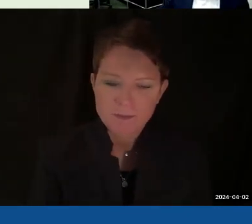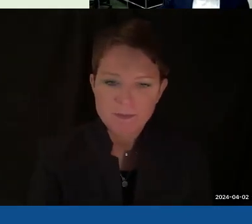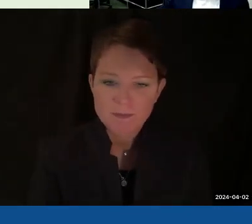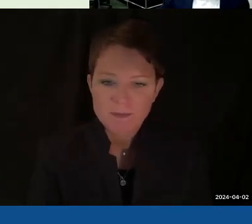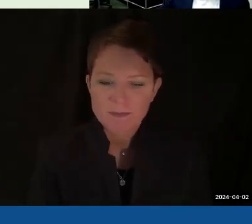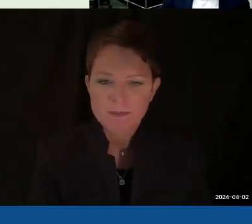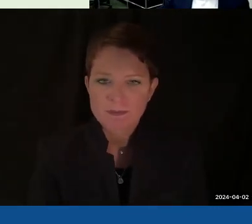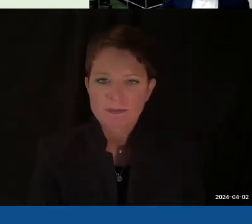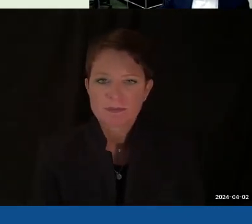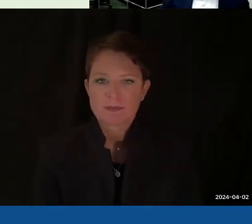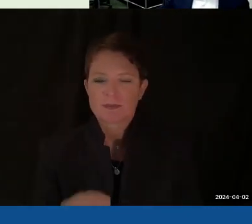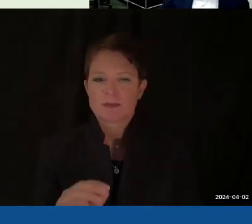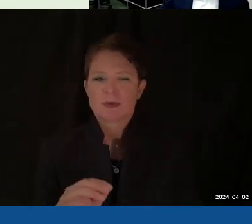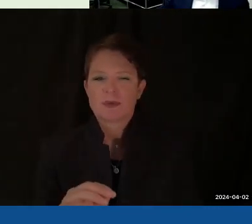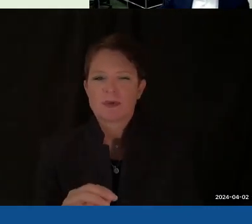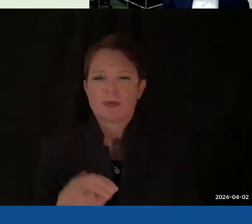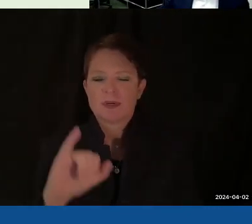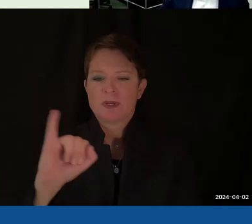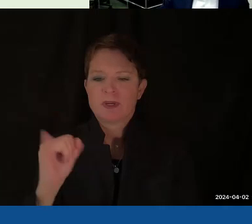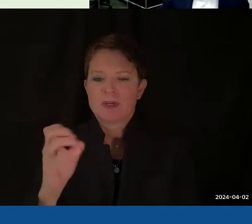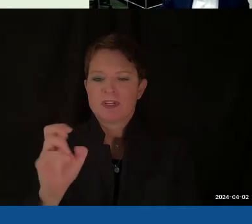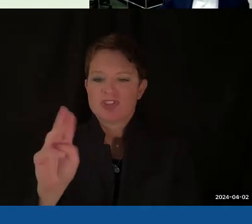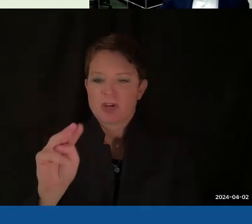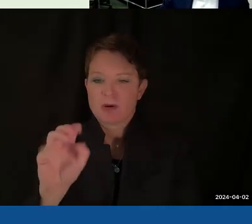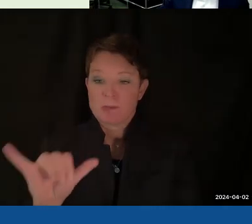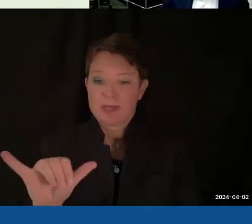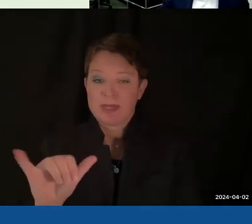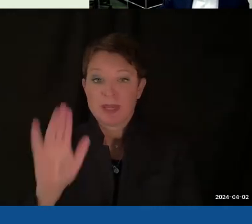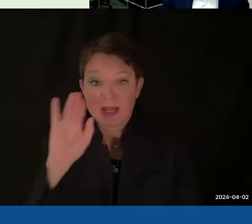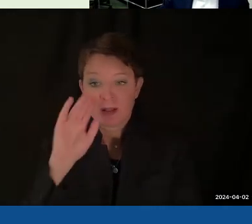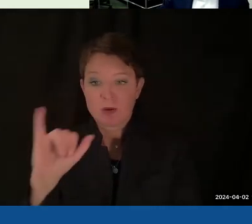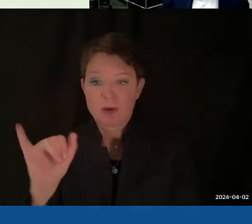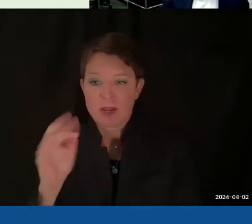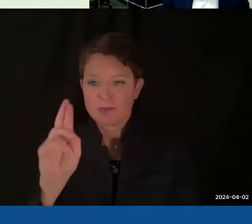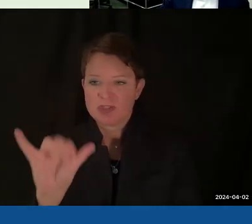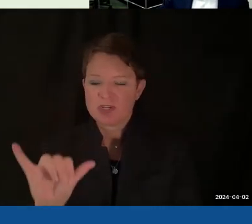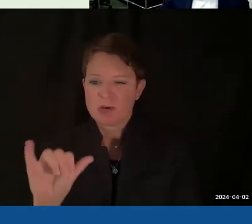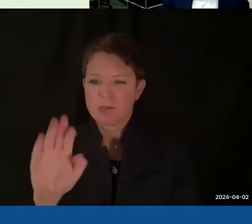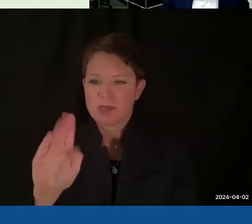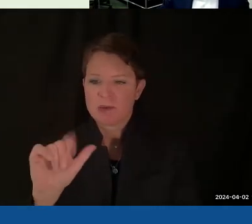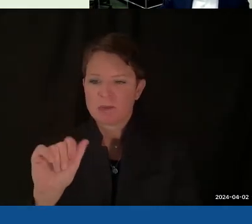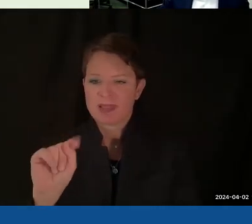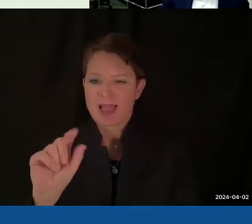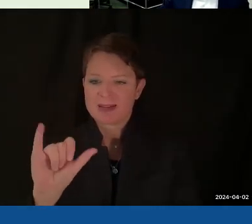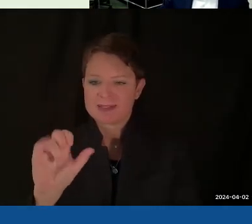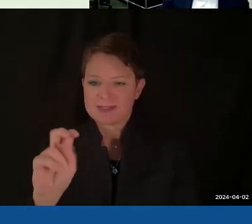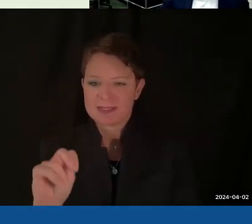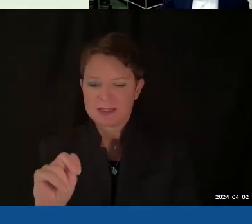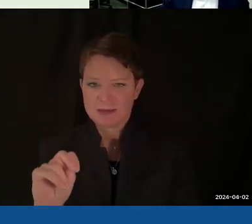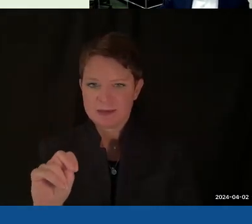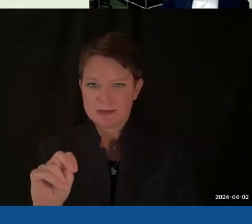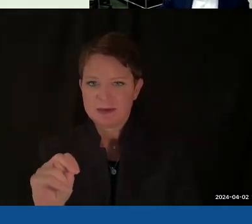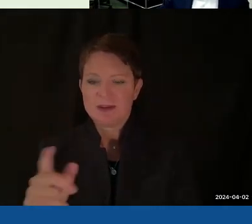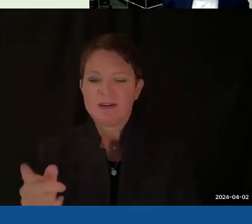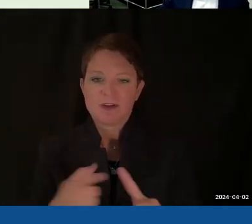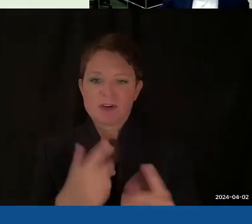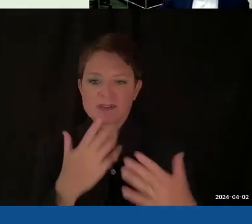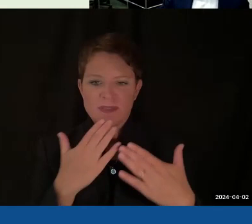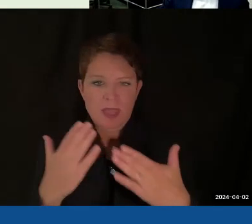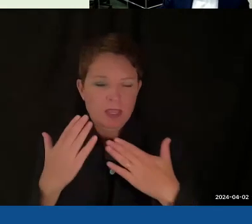All right, please state your name for the Yes, record. you can hear me. Yes. Mm-hmm. Hello, my name is Jeremy Feinstein. first off, thank